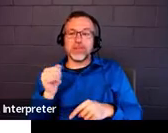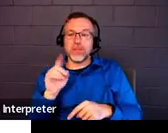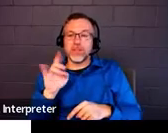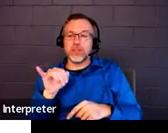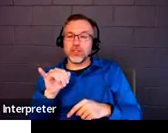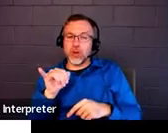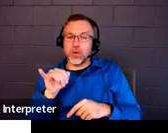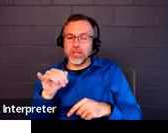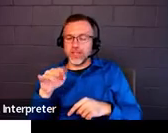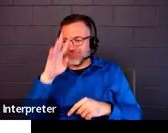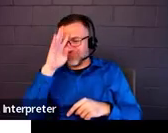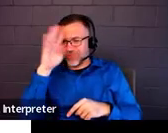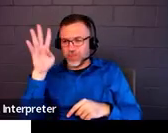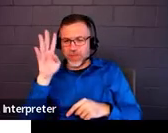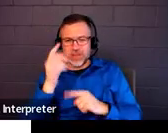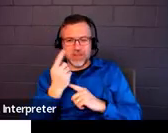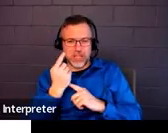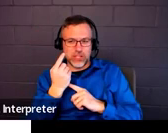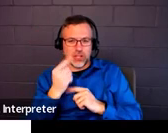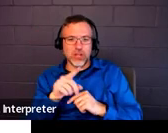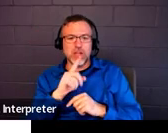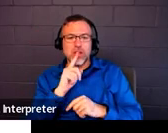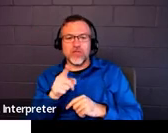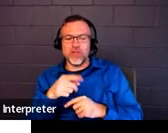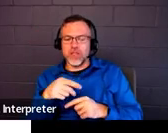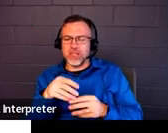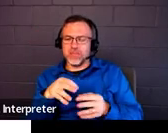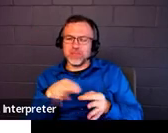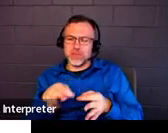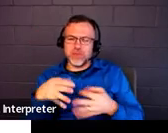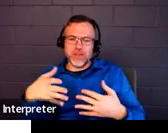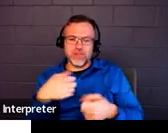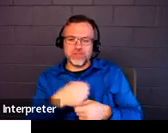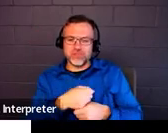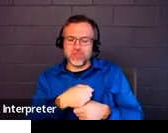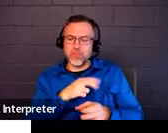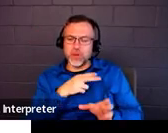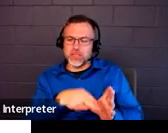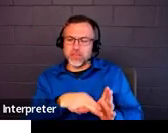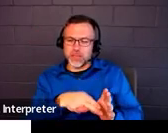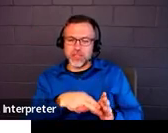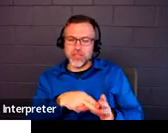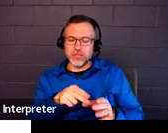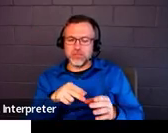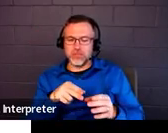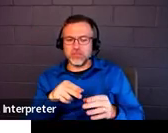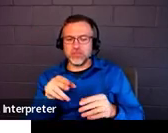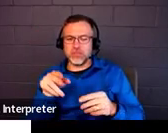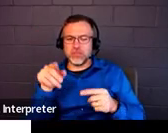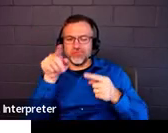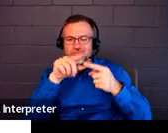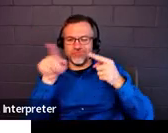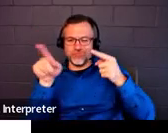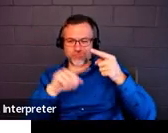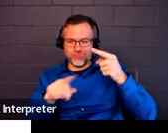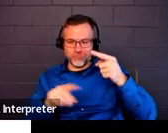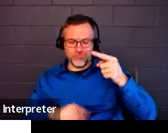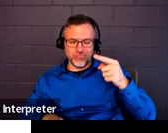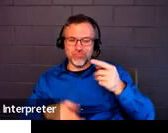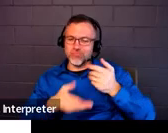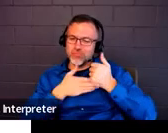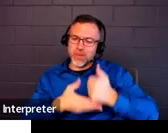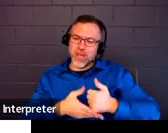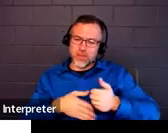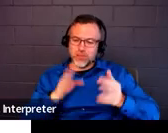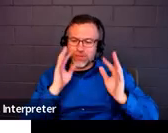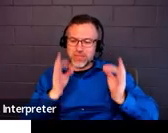sort of a simplified version of the participation decision flowchart. And you can see it's missing some information, right? It doesn't have